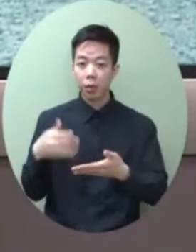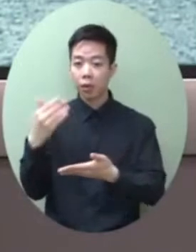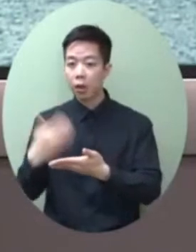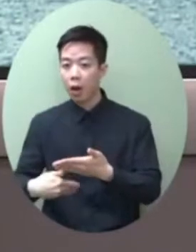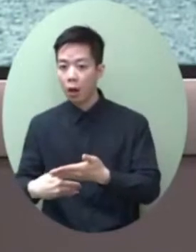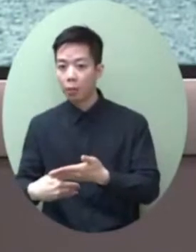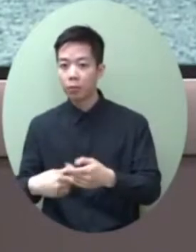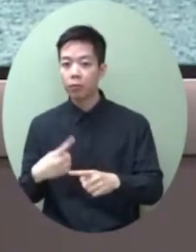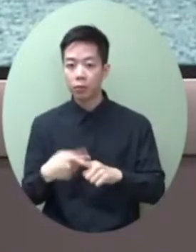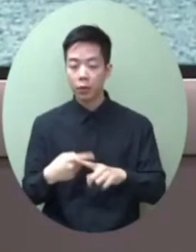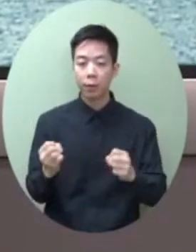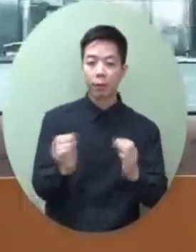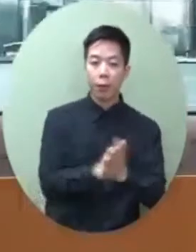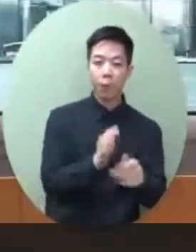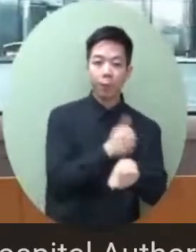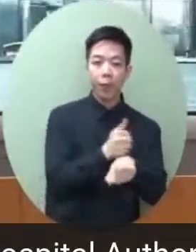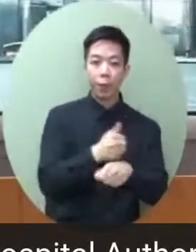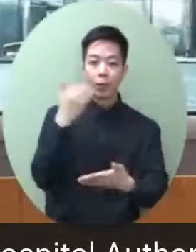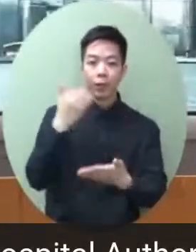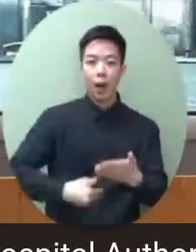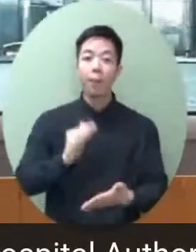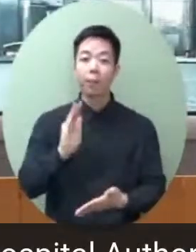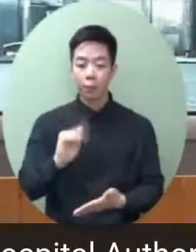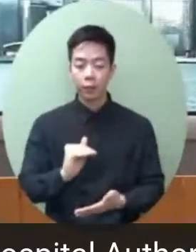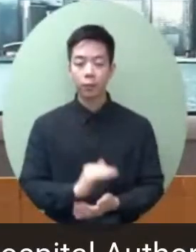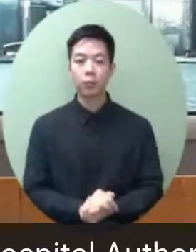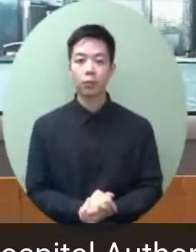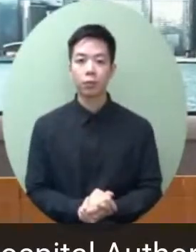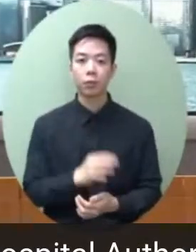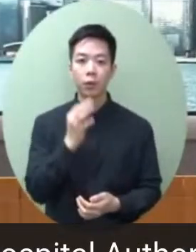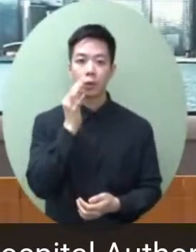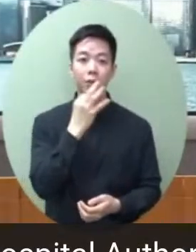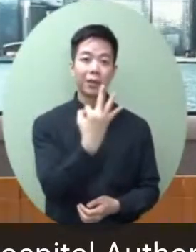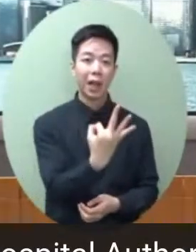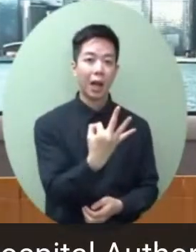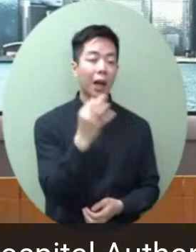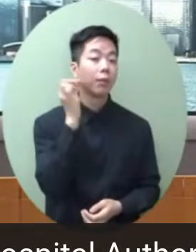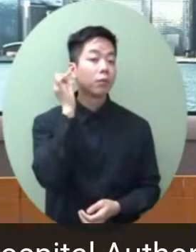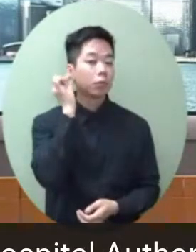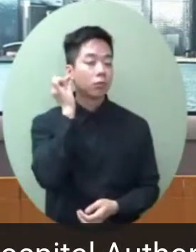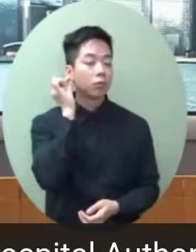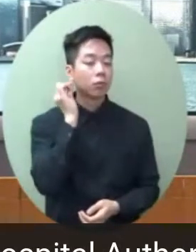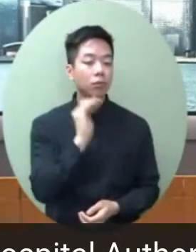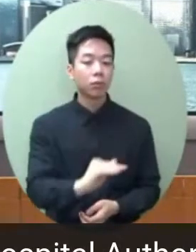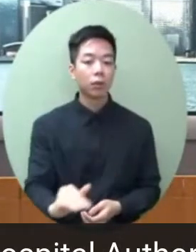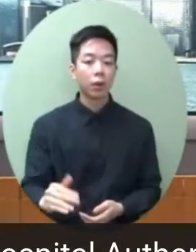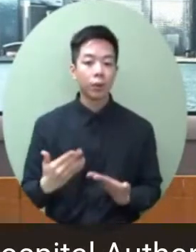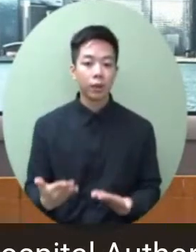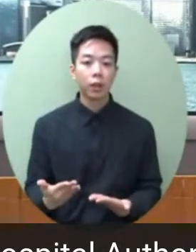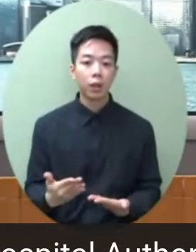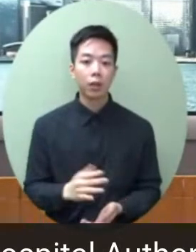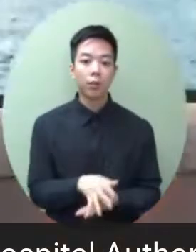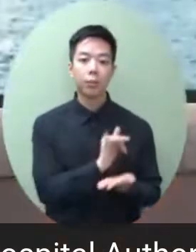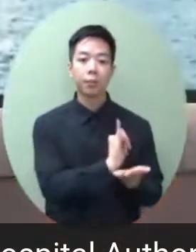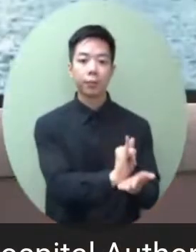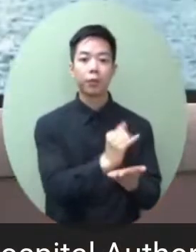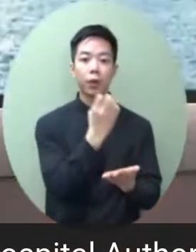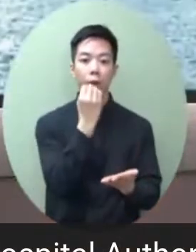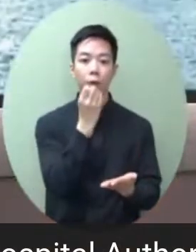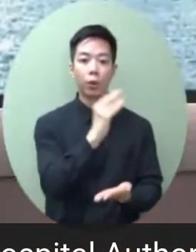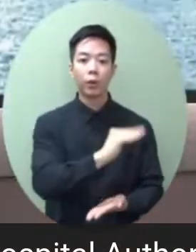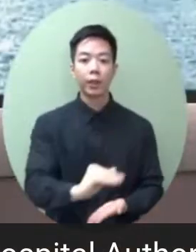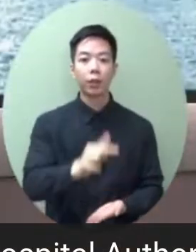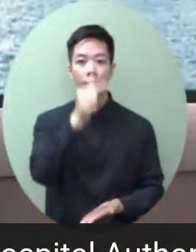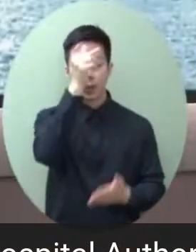Okay. For the 3-year-old girl, and she currently in the Hong Kong Children's Hospital Pediatric ICU.